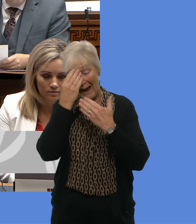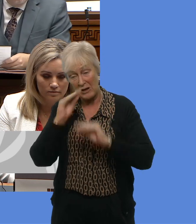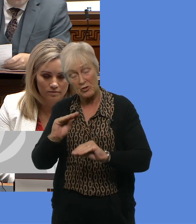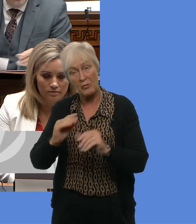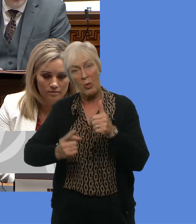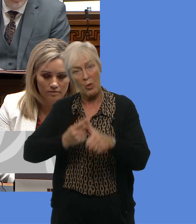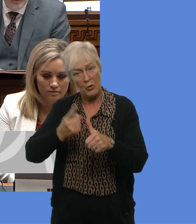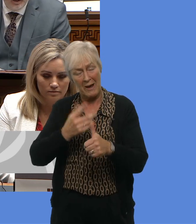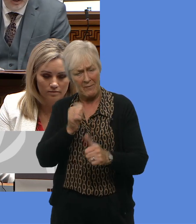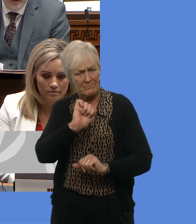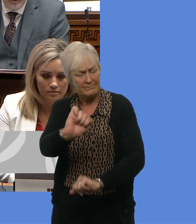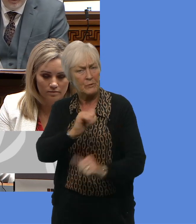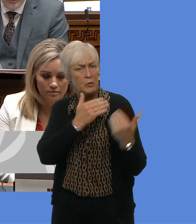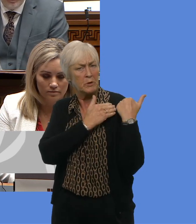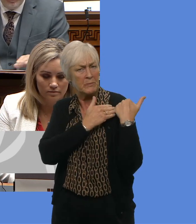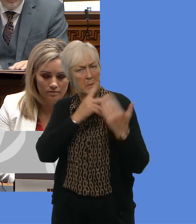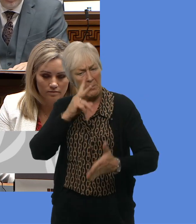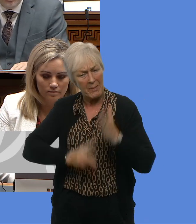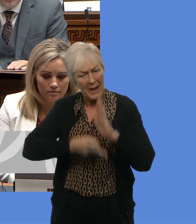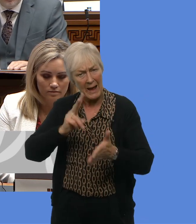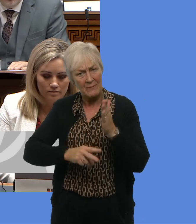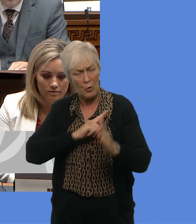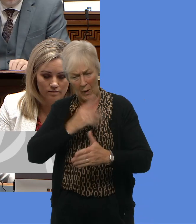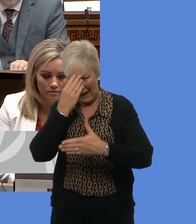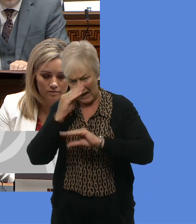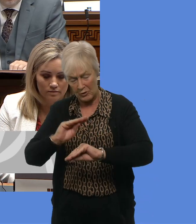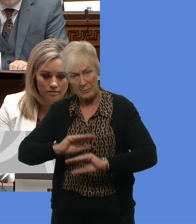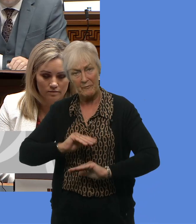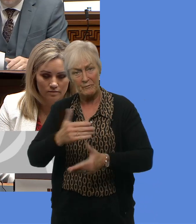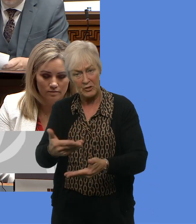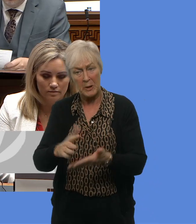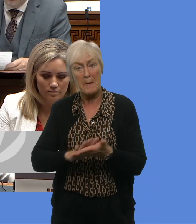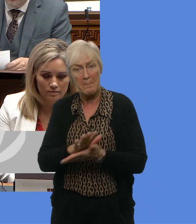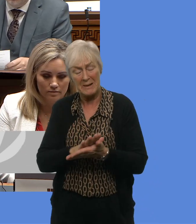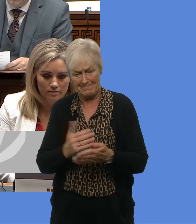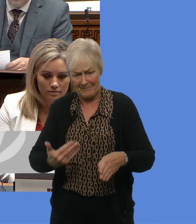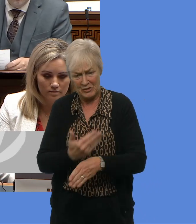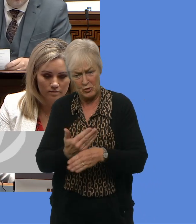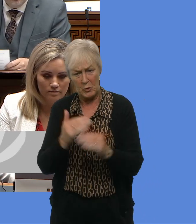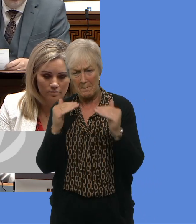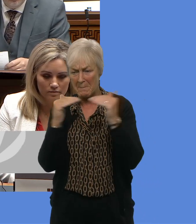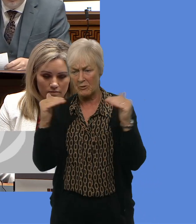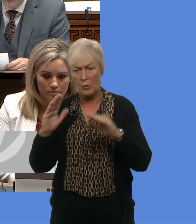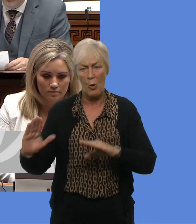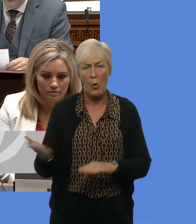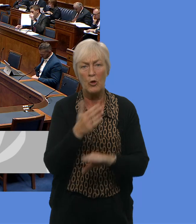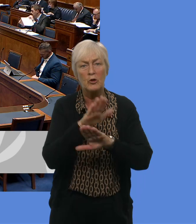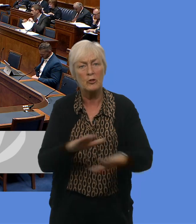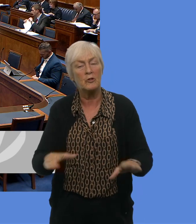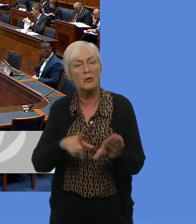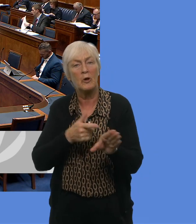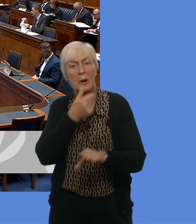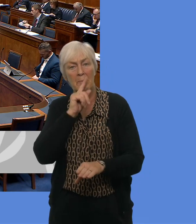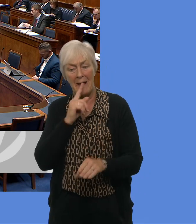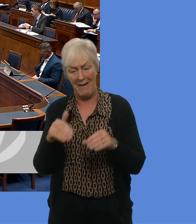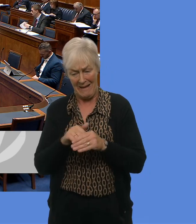has statutory responsibility for the planning of education provision, which is sufficient and efficient to meet the needs of all children and young people in